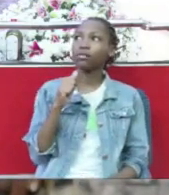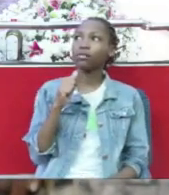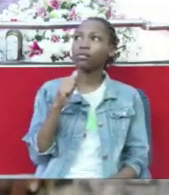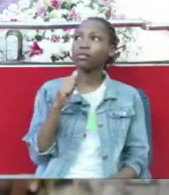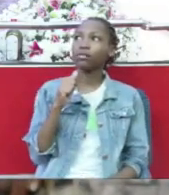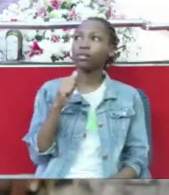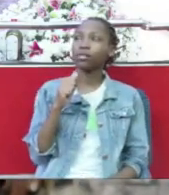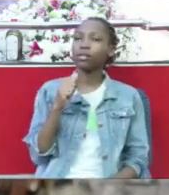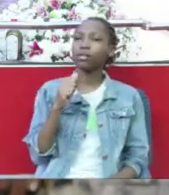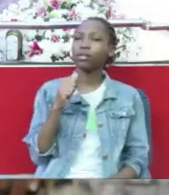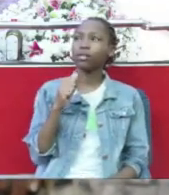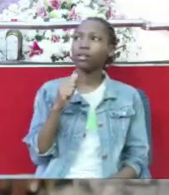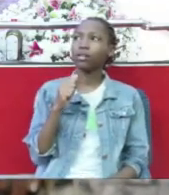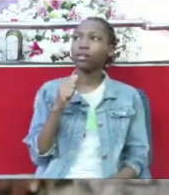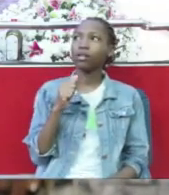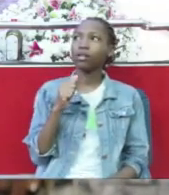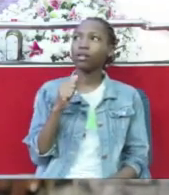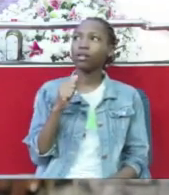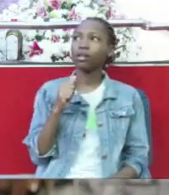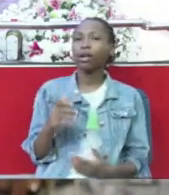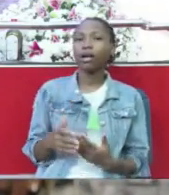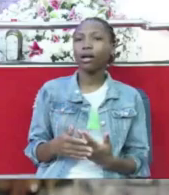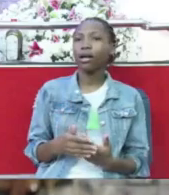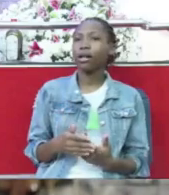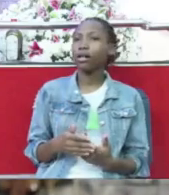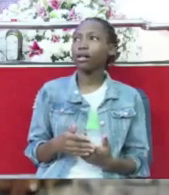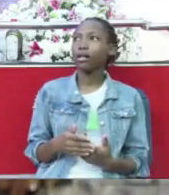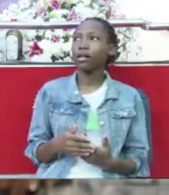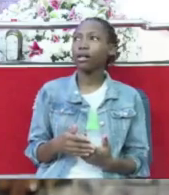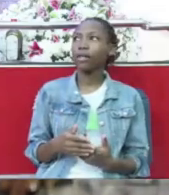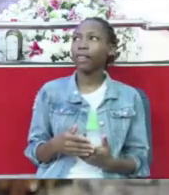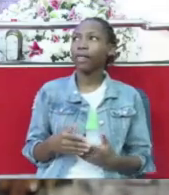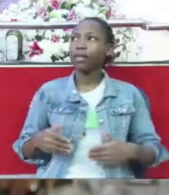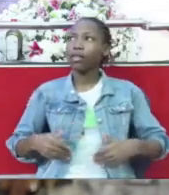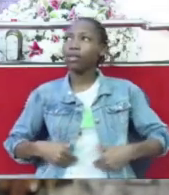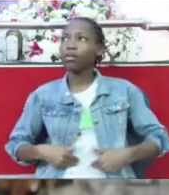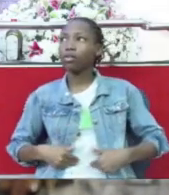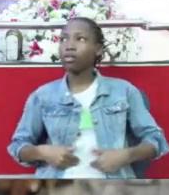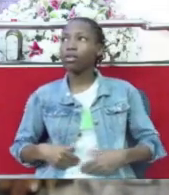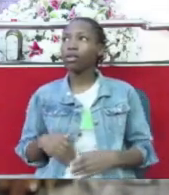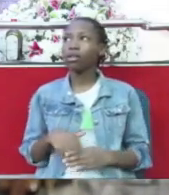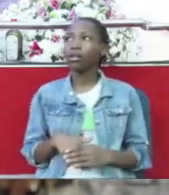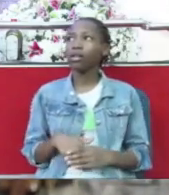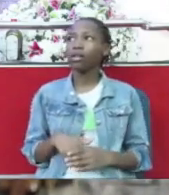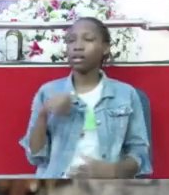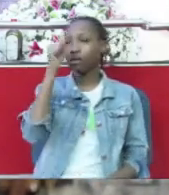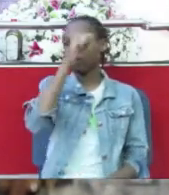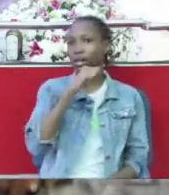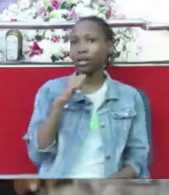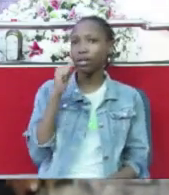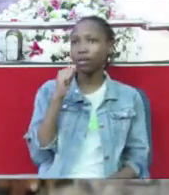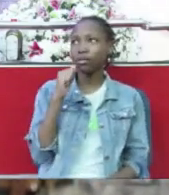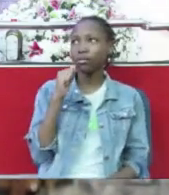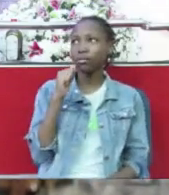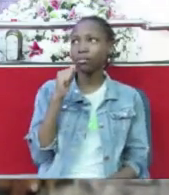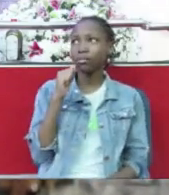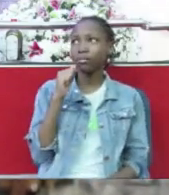youth are the cream of, kusema kwamba vijana ndio rasilimali, na wako wapi? Na wako Afrika. Na wako